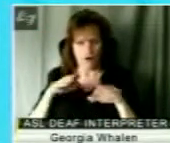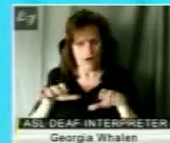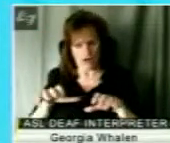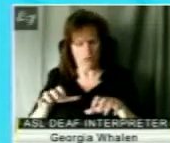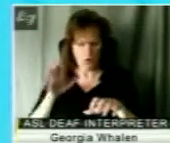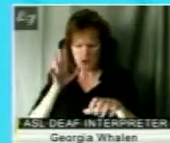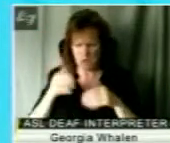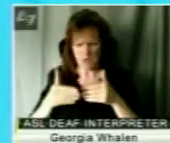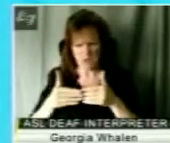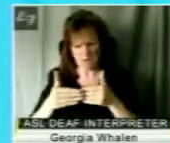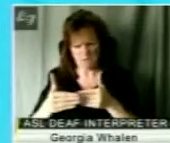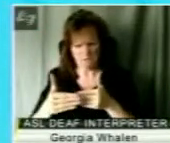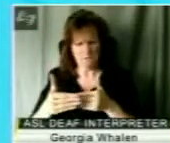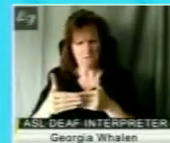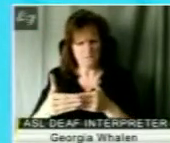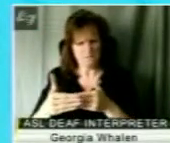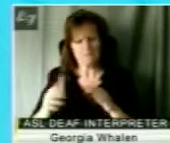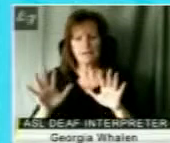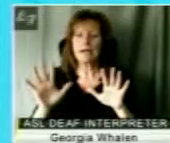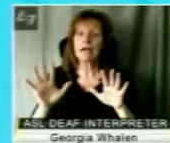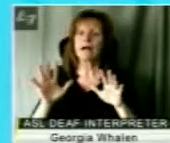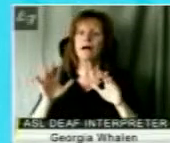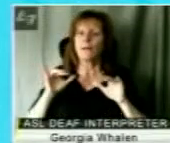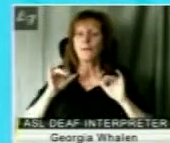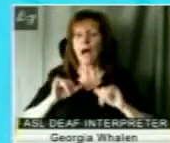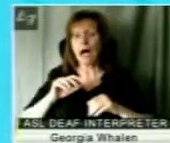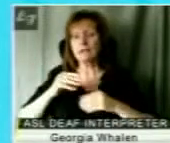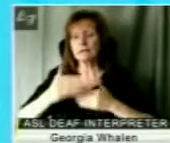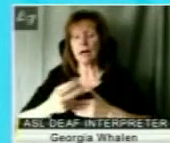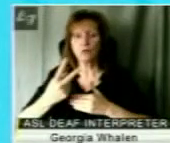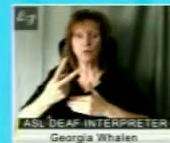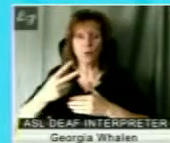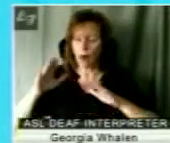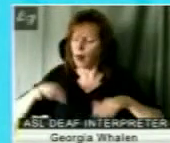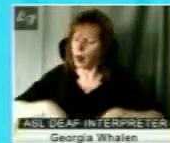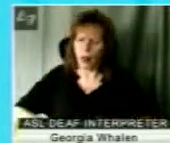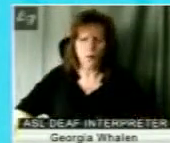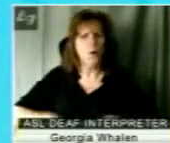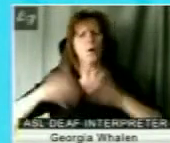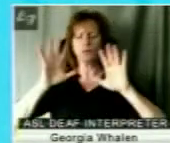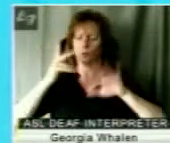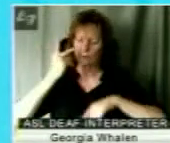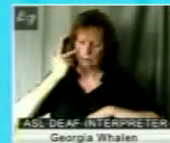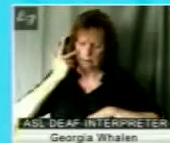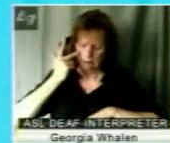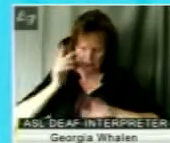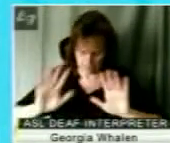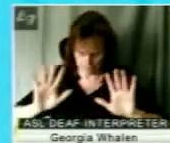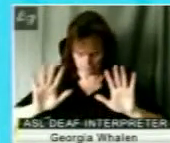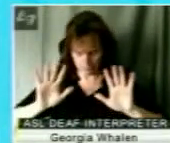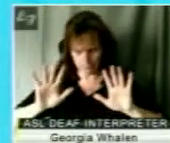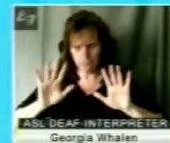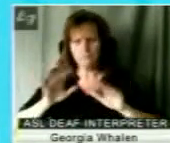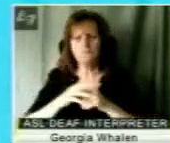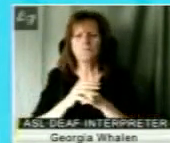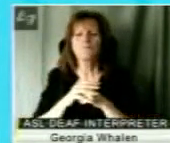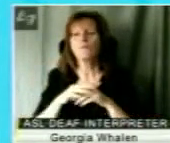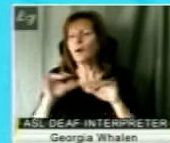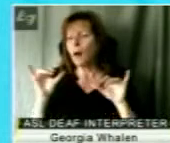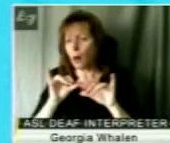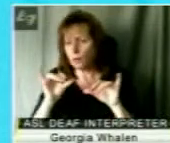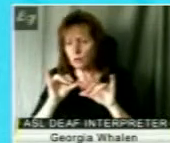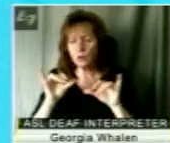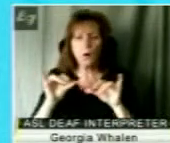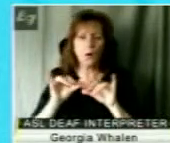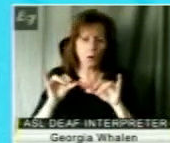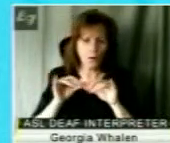startup when we're allowed to do that, and at the same time look at the positioning of the City of Hamilton for long-term sustainable